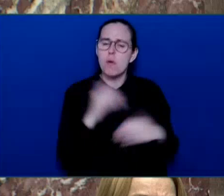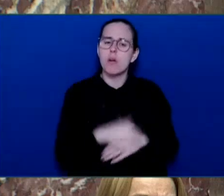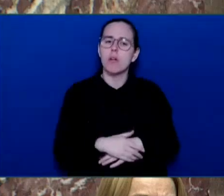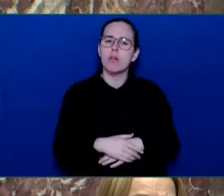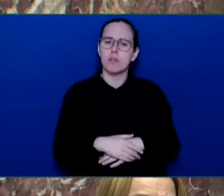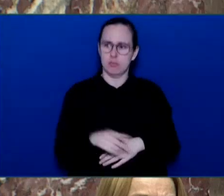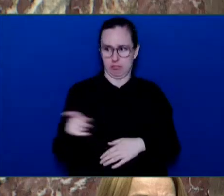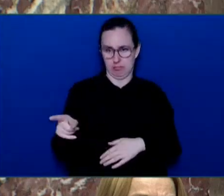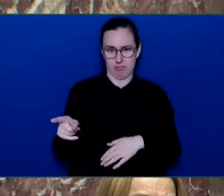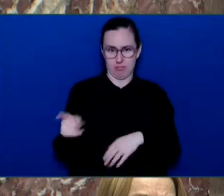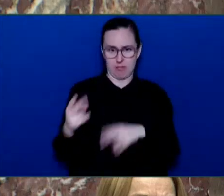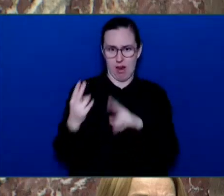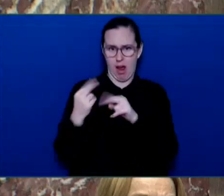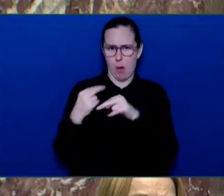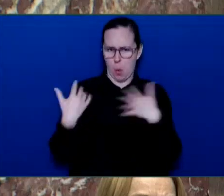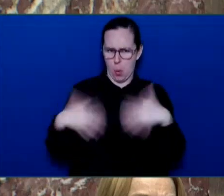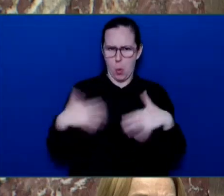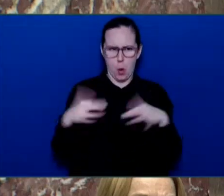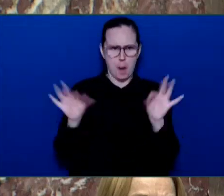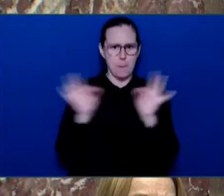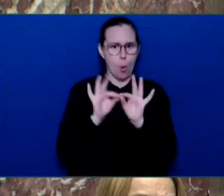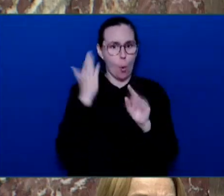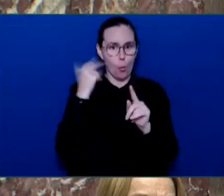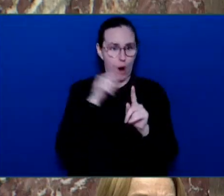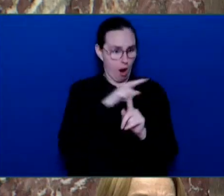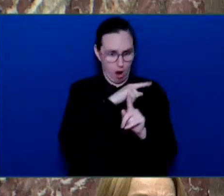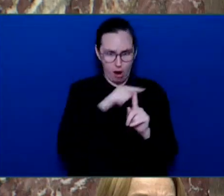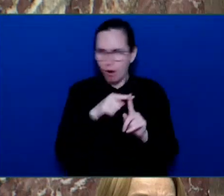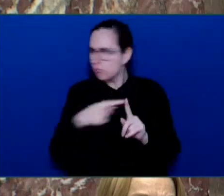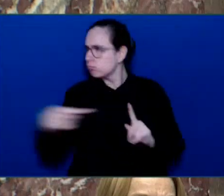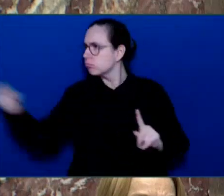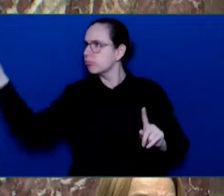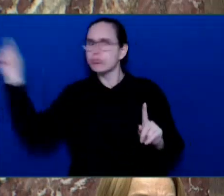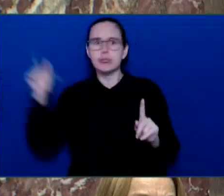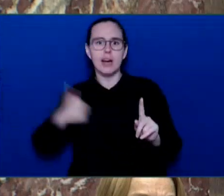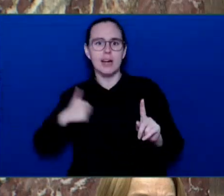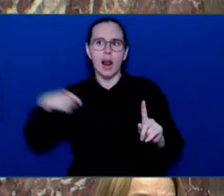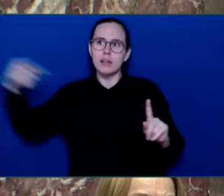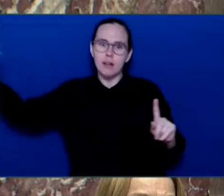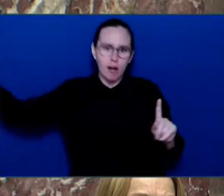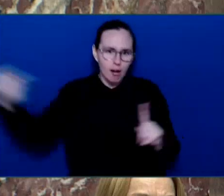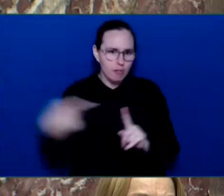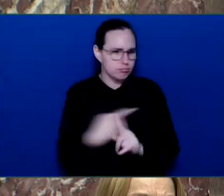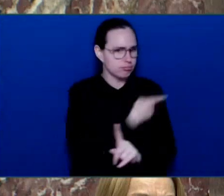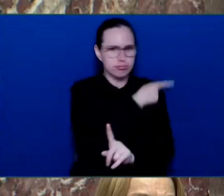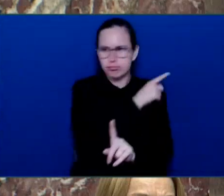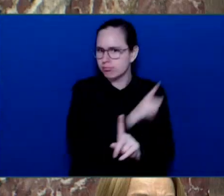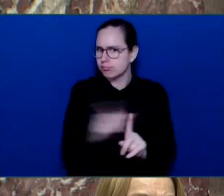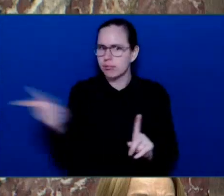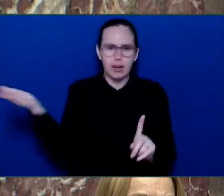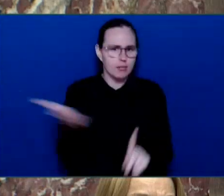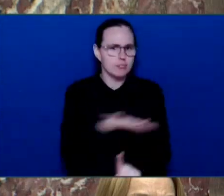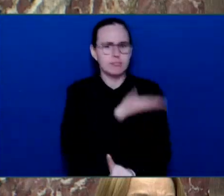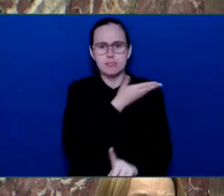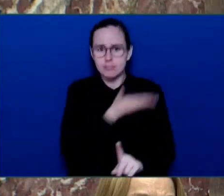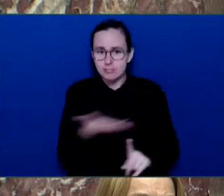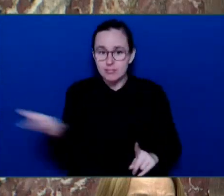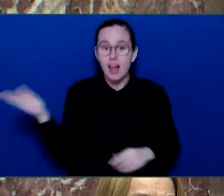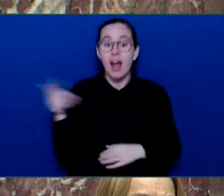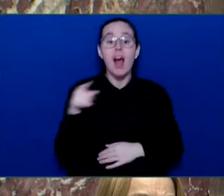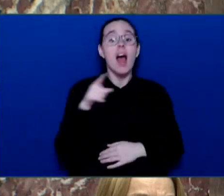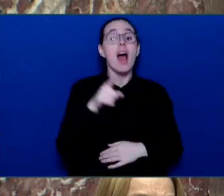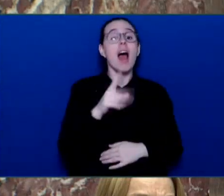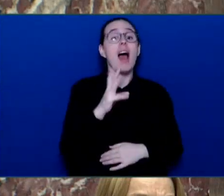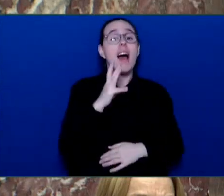movement during the atmospheric rivers 2 years ago. That we are working with those local governments, we are working with First Nations